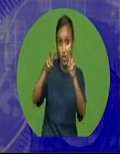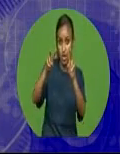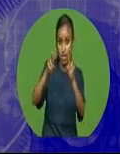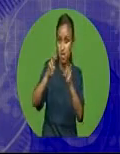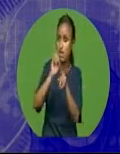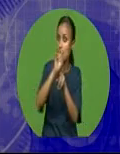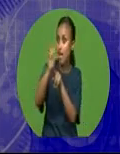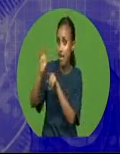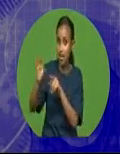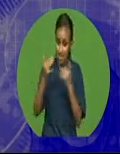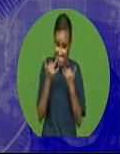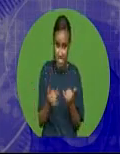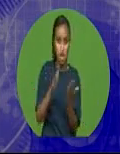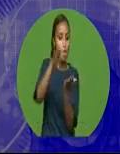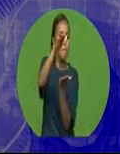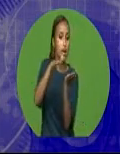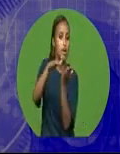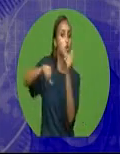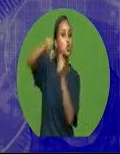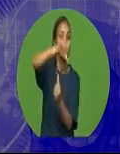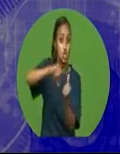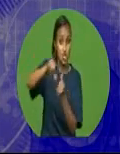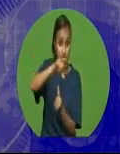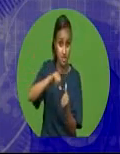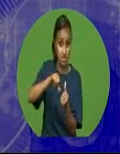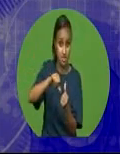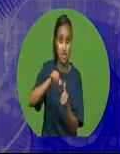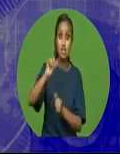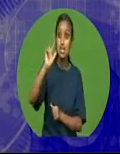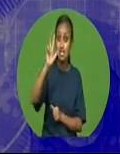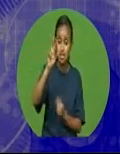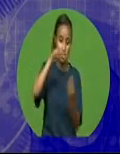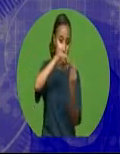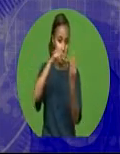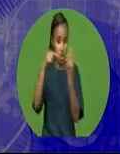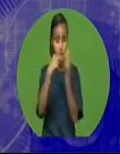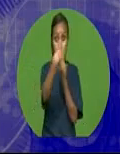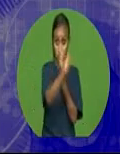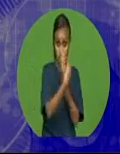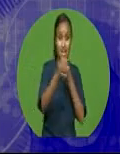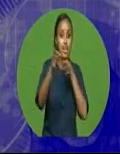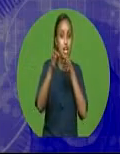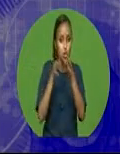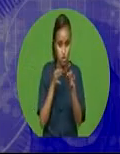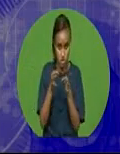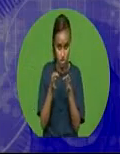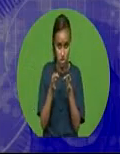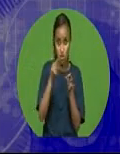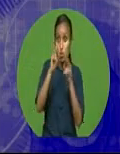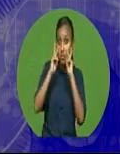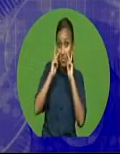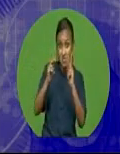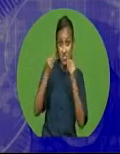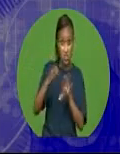and the visual rays are still parallel to each other. The three-dimensional